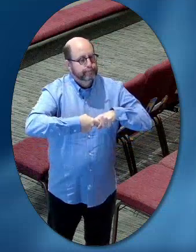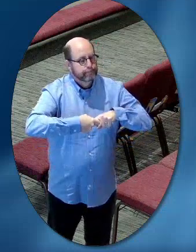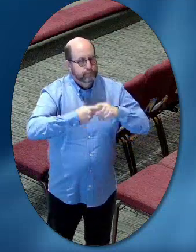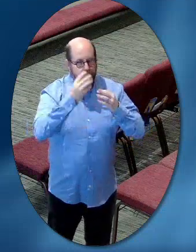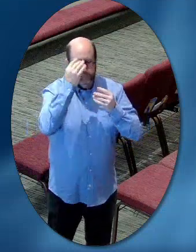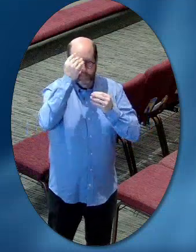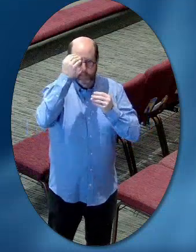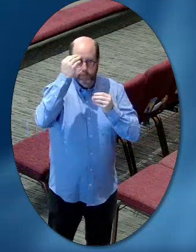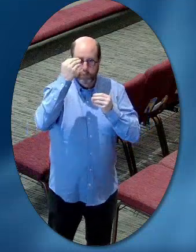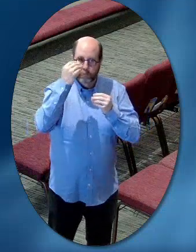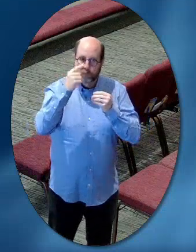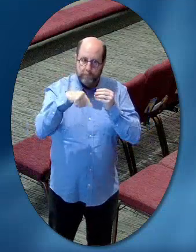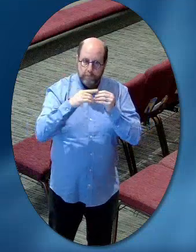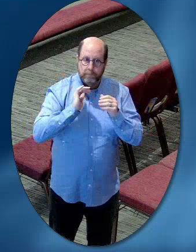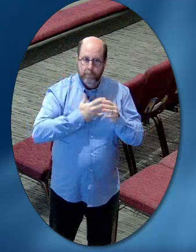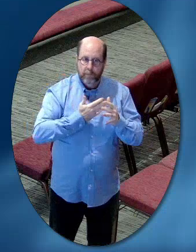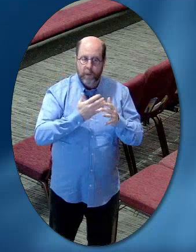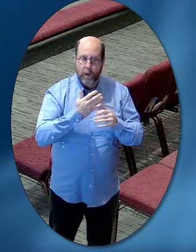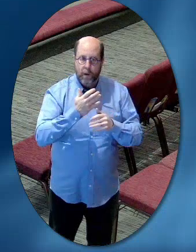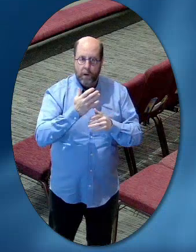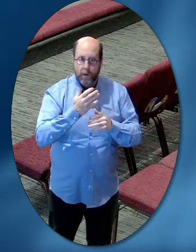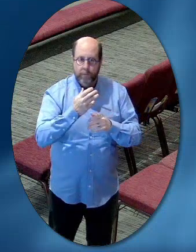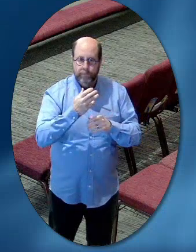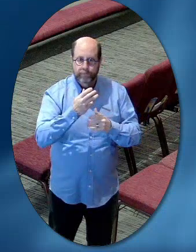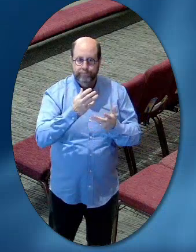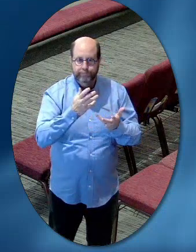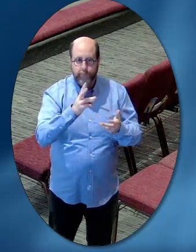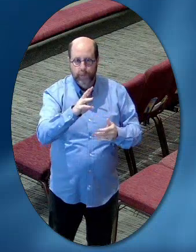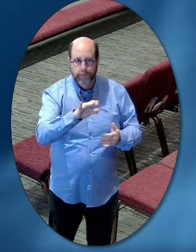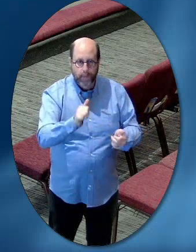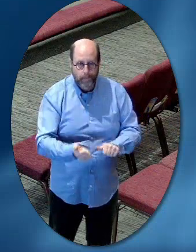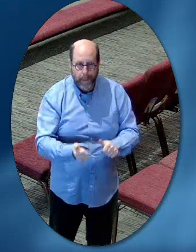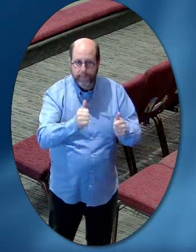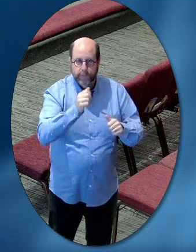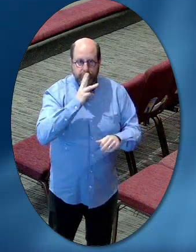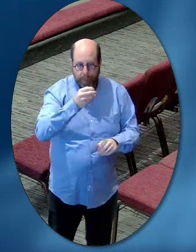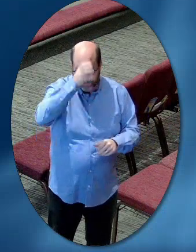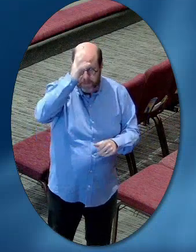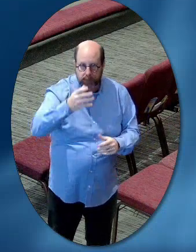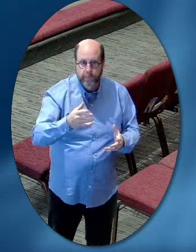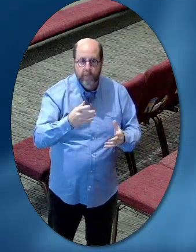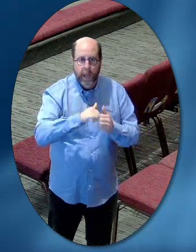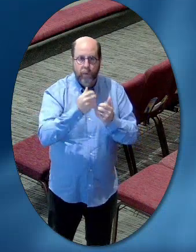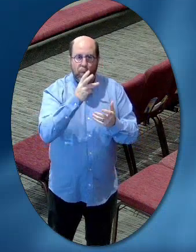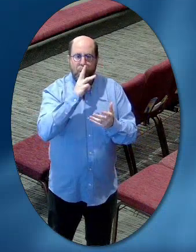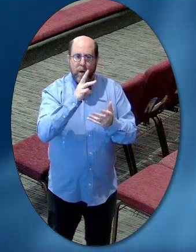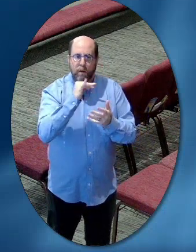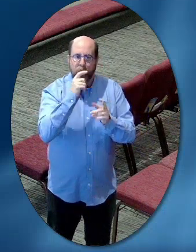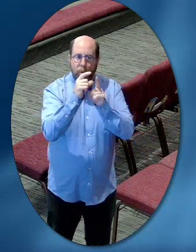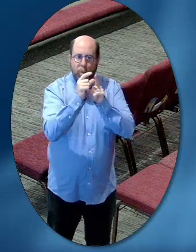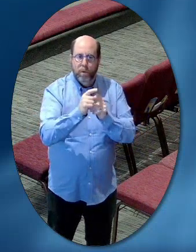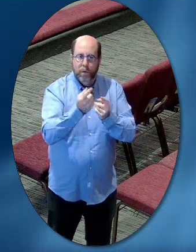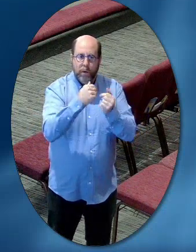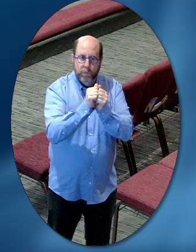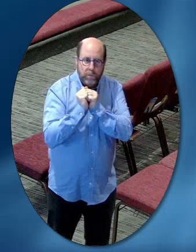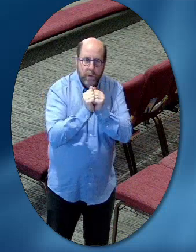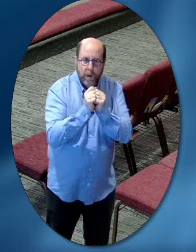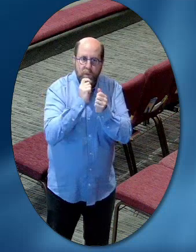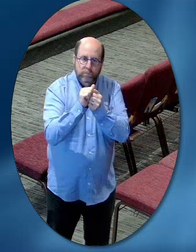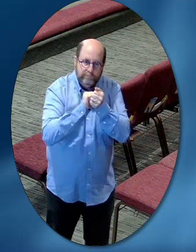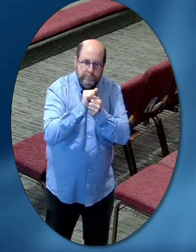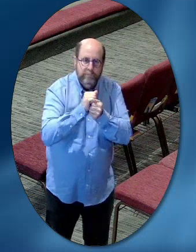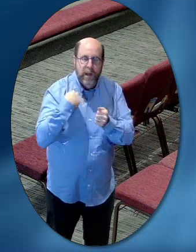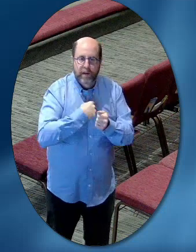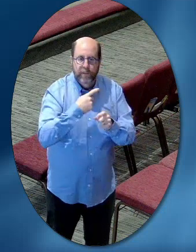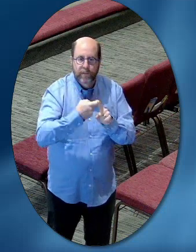baptism. How water and word come together to wash away all our unrighteousness. That same